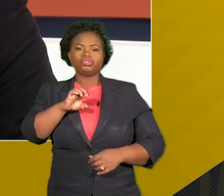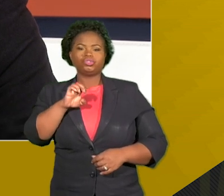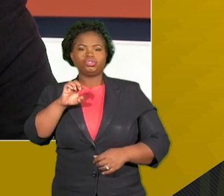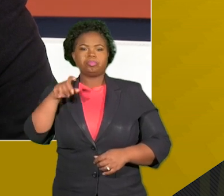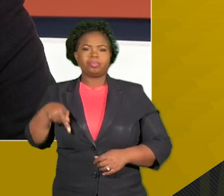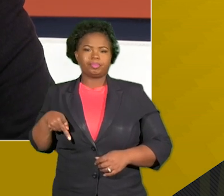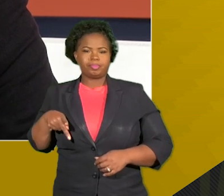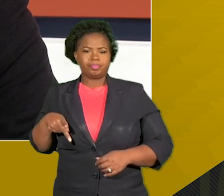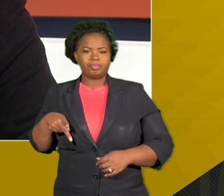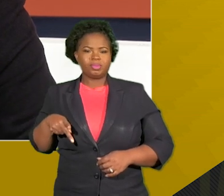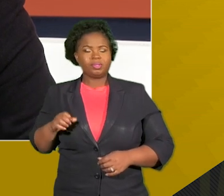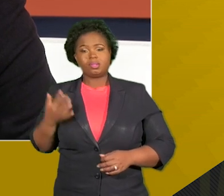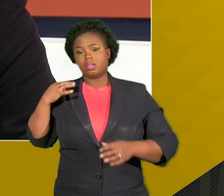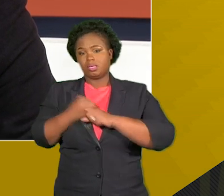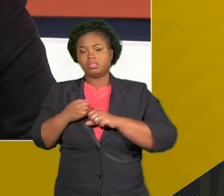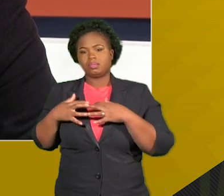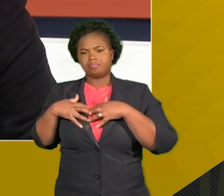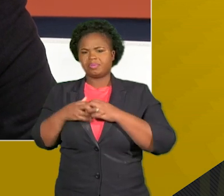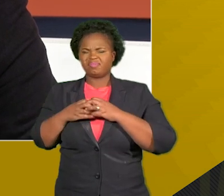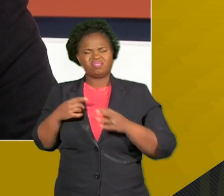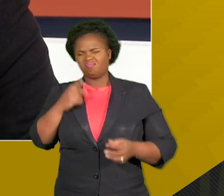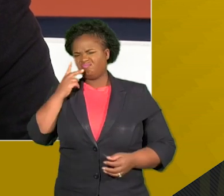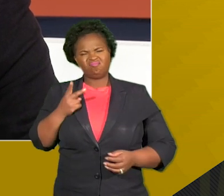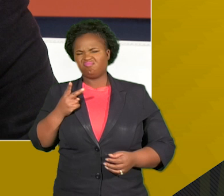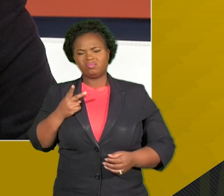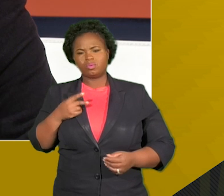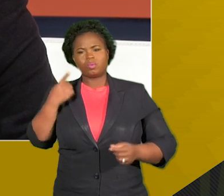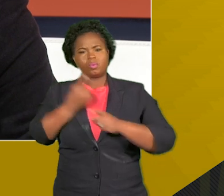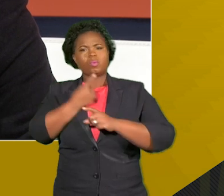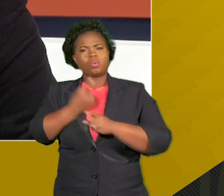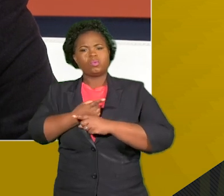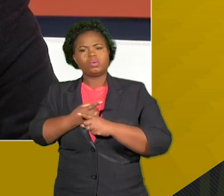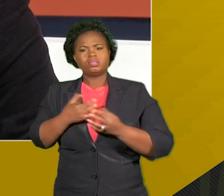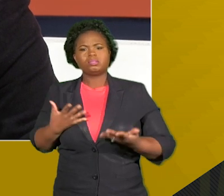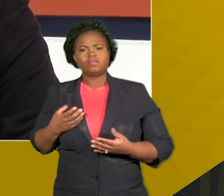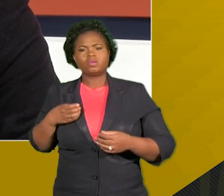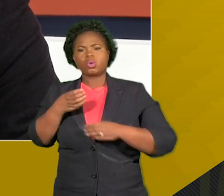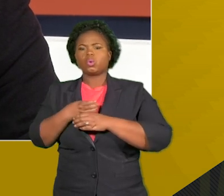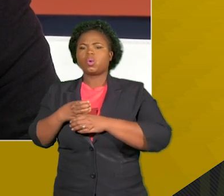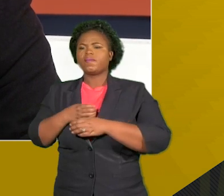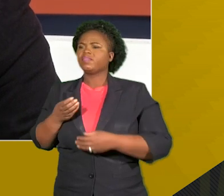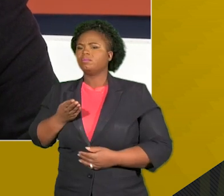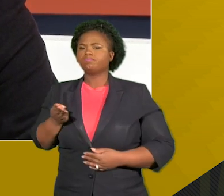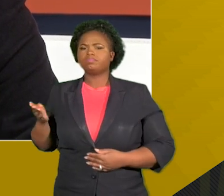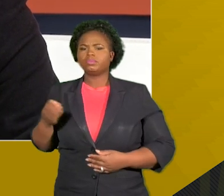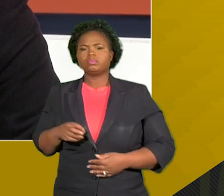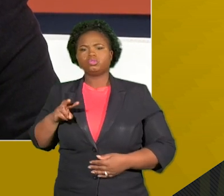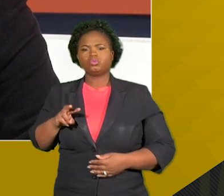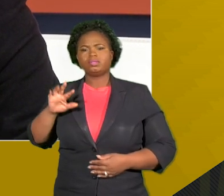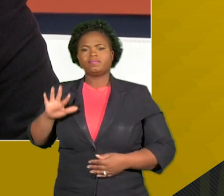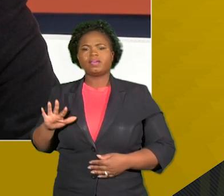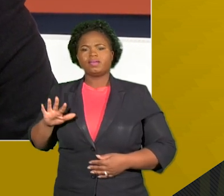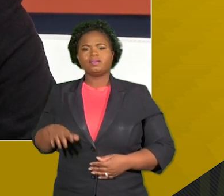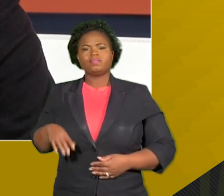mean, after we started last year, but then we realized that actually every time when we went out for coffee, there will be 25 Jeeps